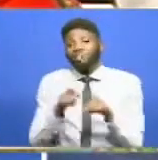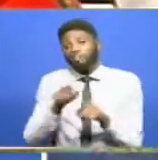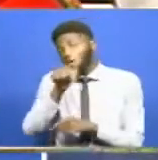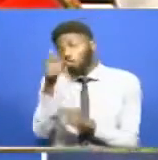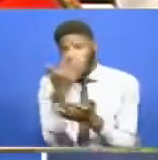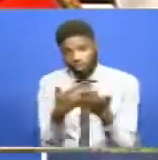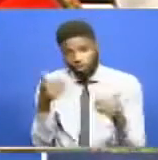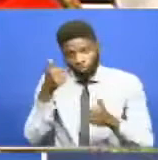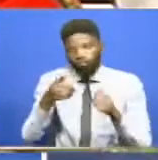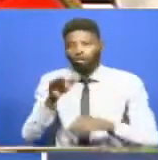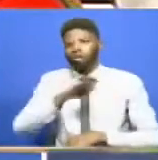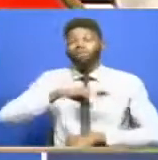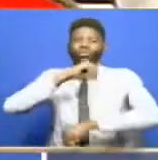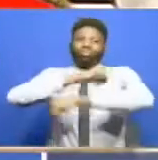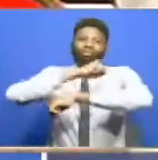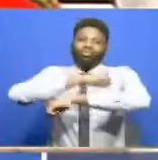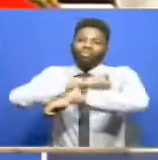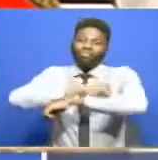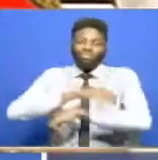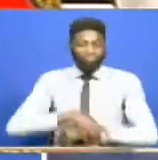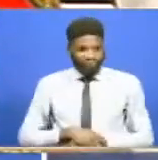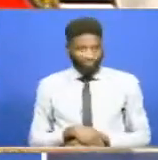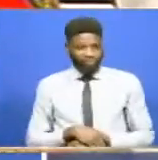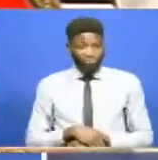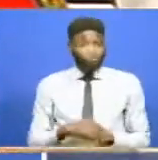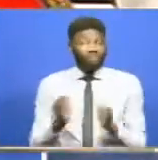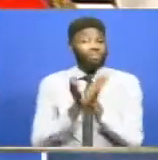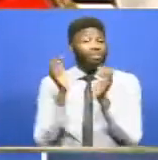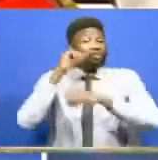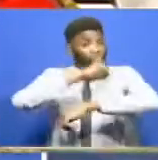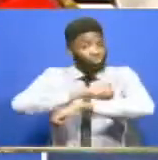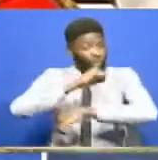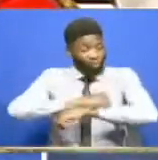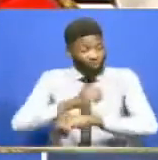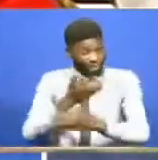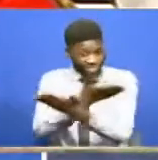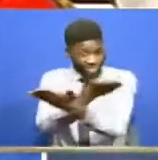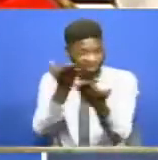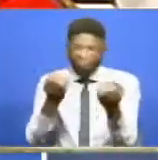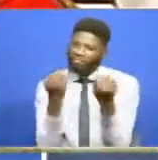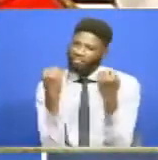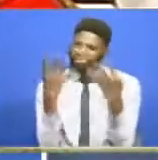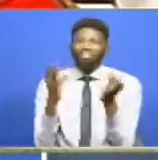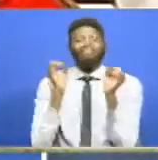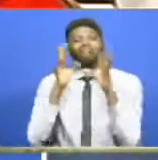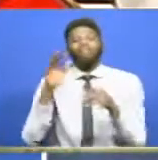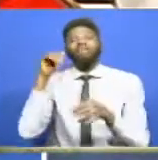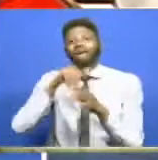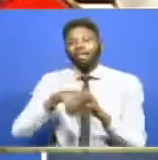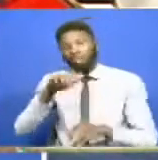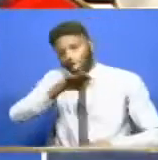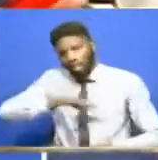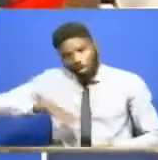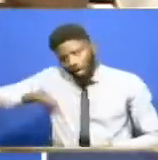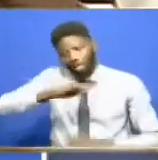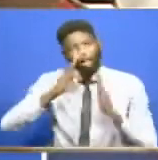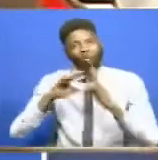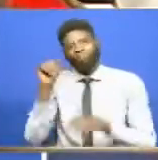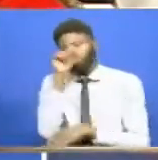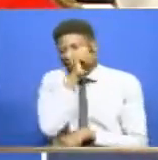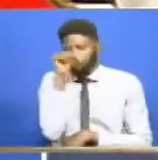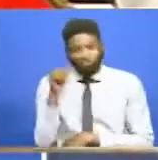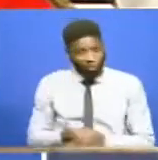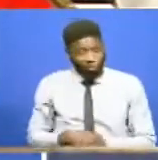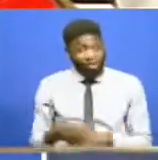schools. The public schools are not so many in the informal settlements. So we have community